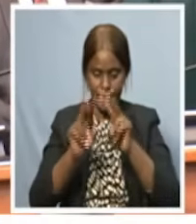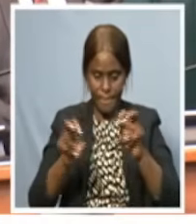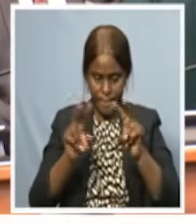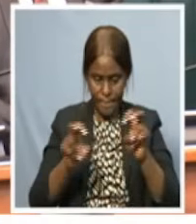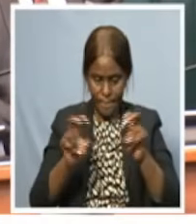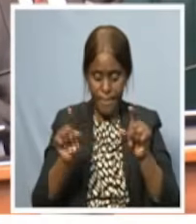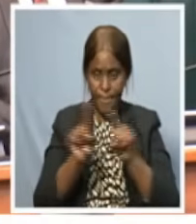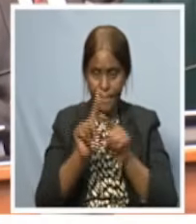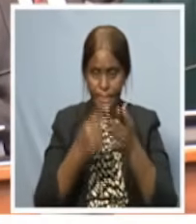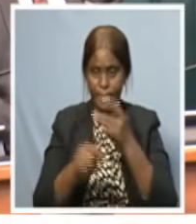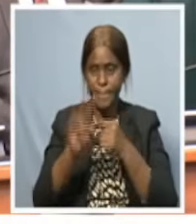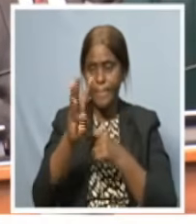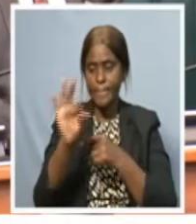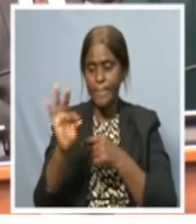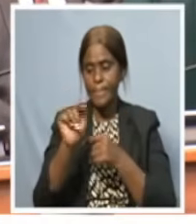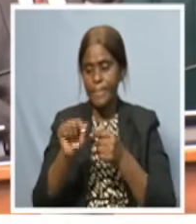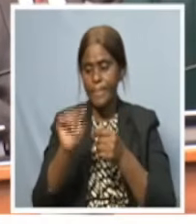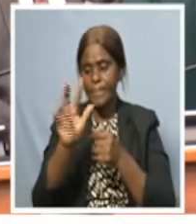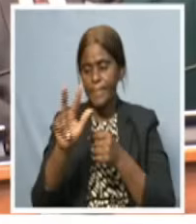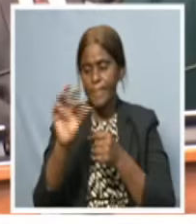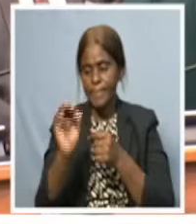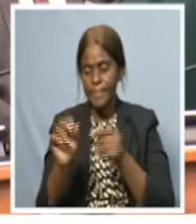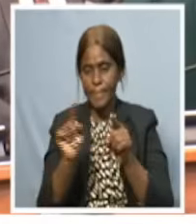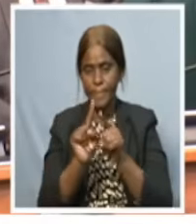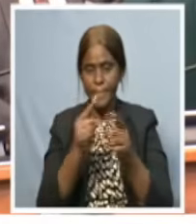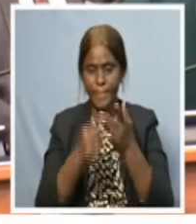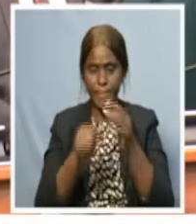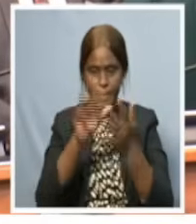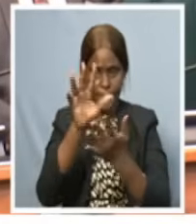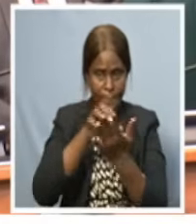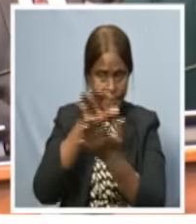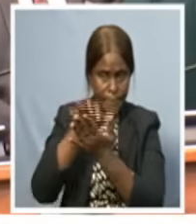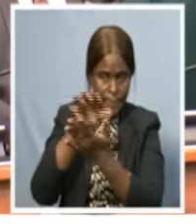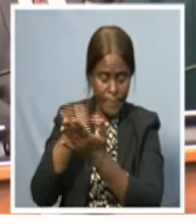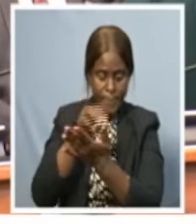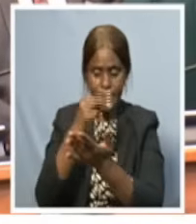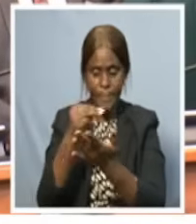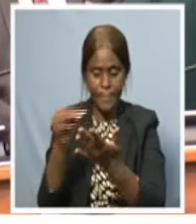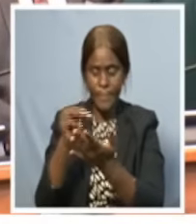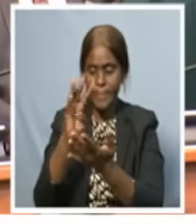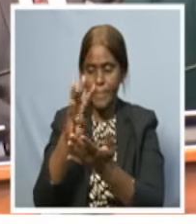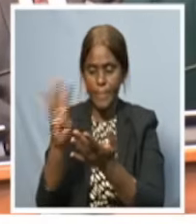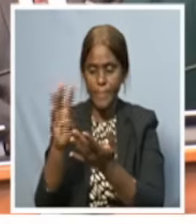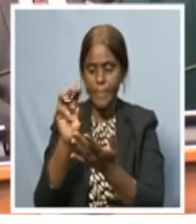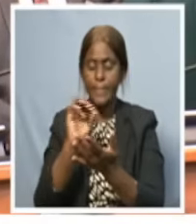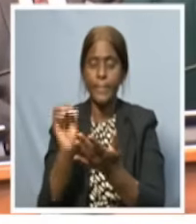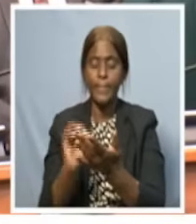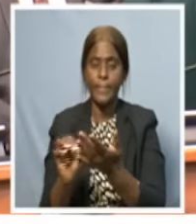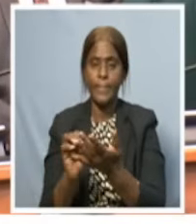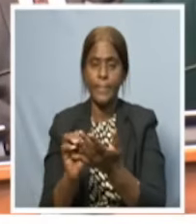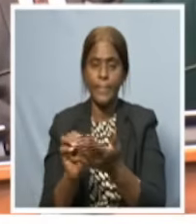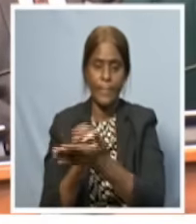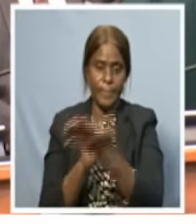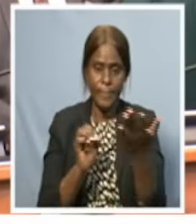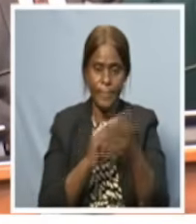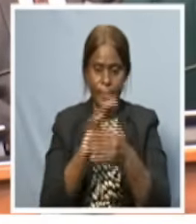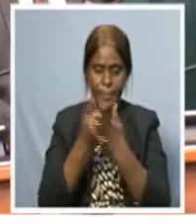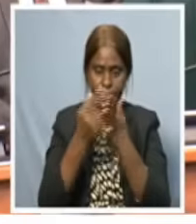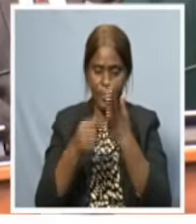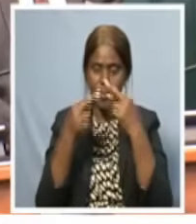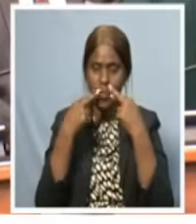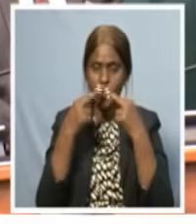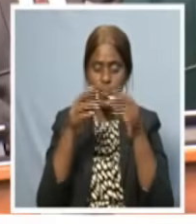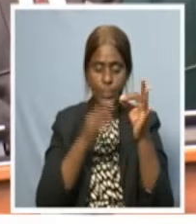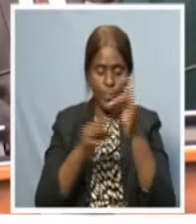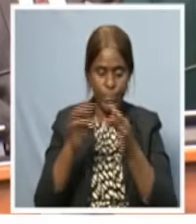researching at 49.3%, and downloading materials at 44%. These findings highlight